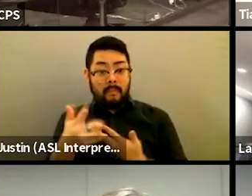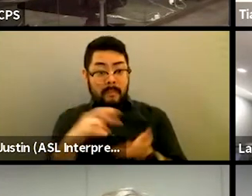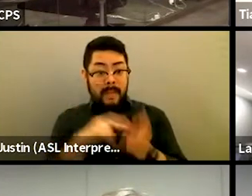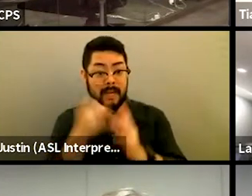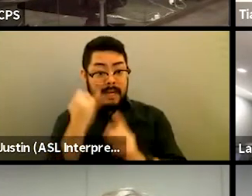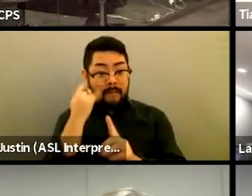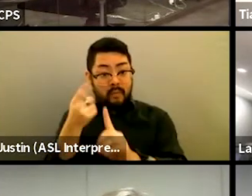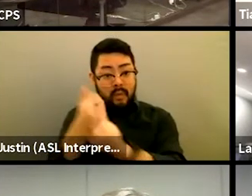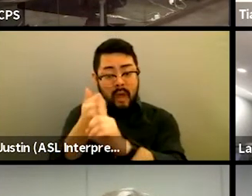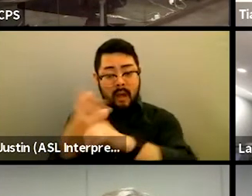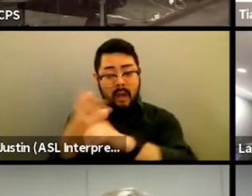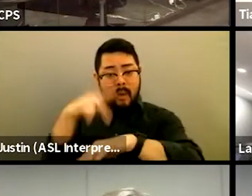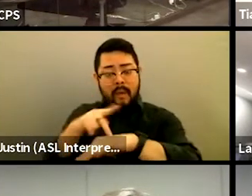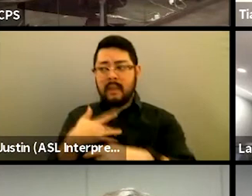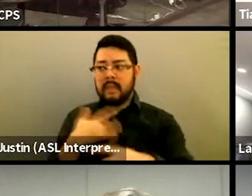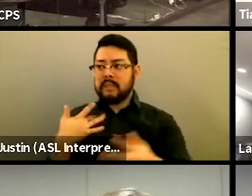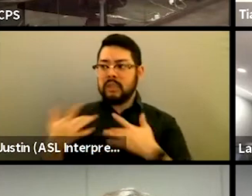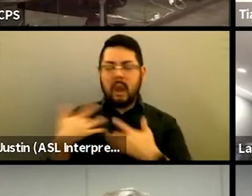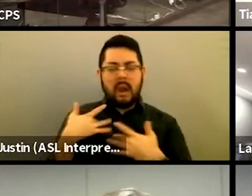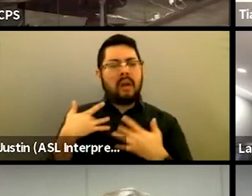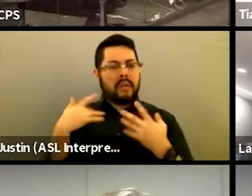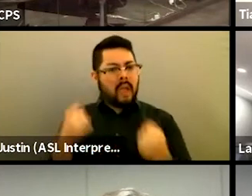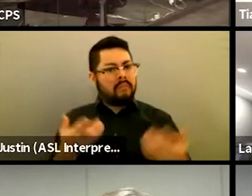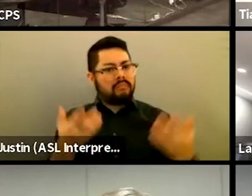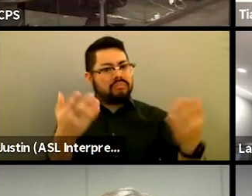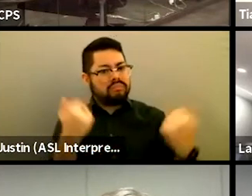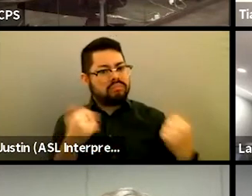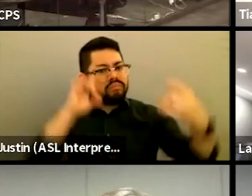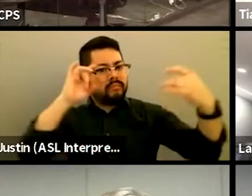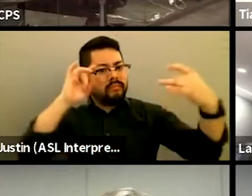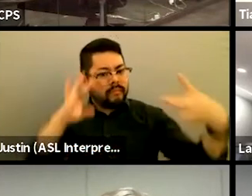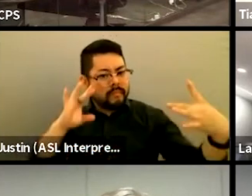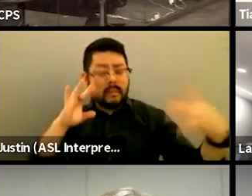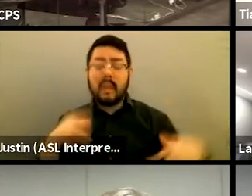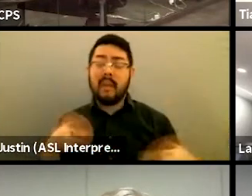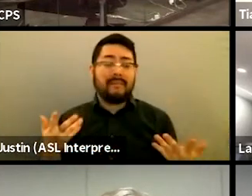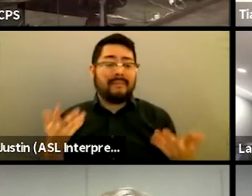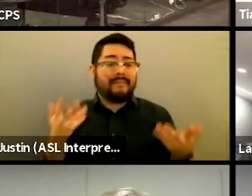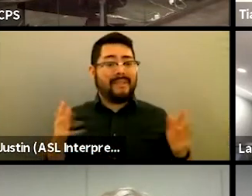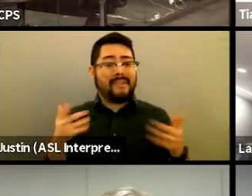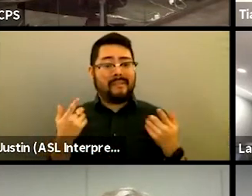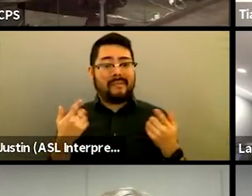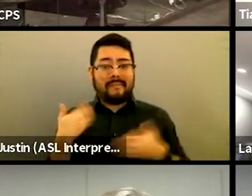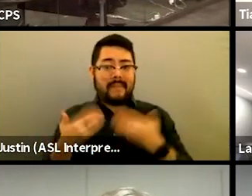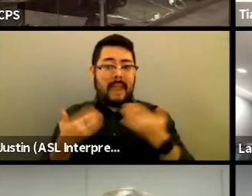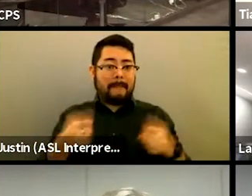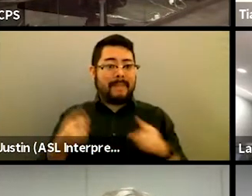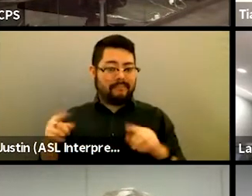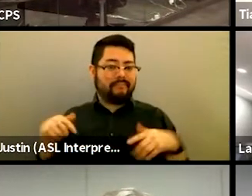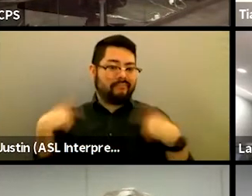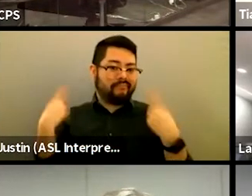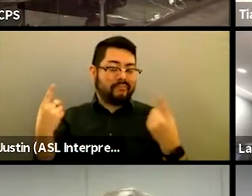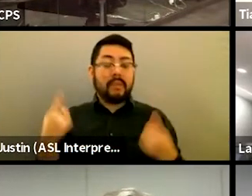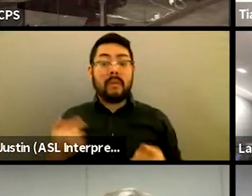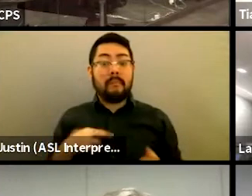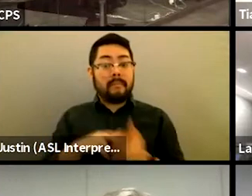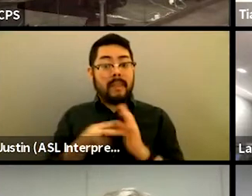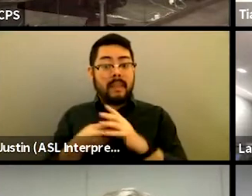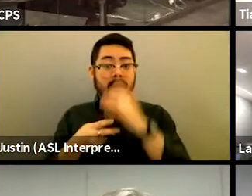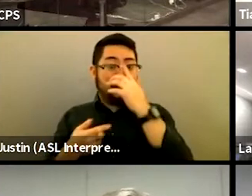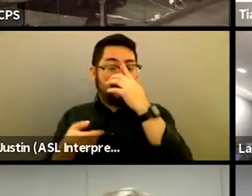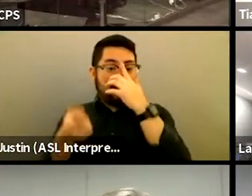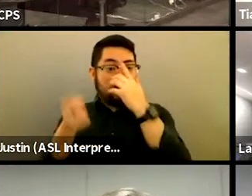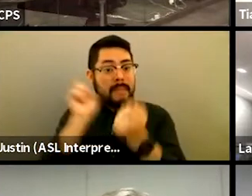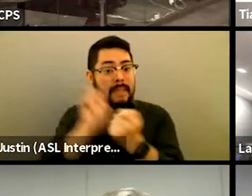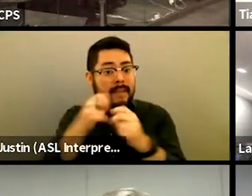definitely lift those up. And they do on a pretty regular basis. So I can't comment on that. I haven't been given any name or